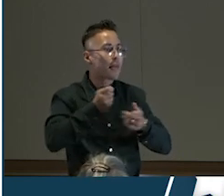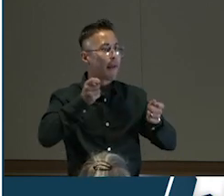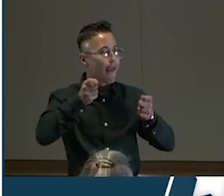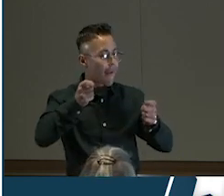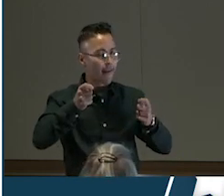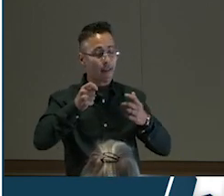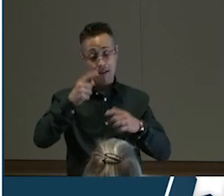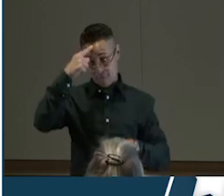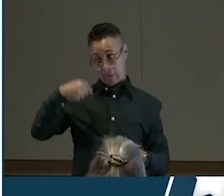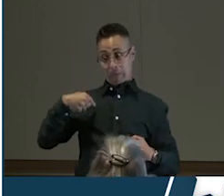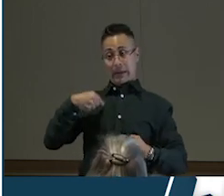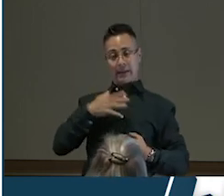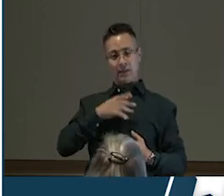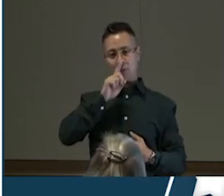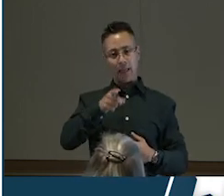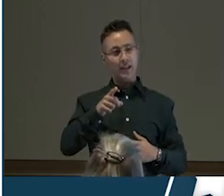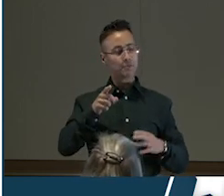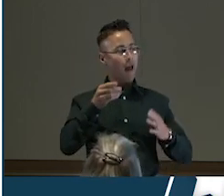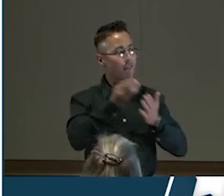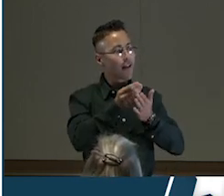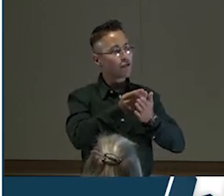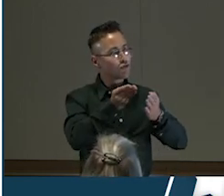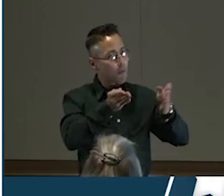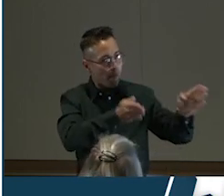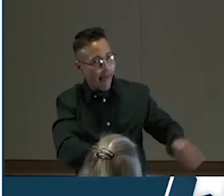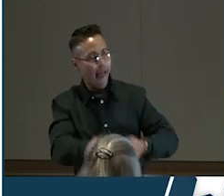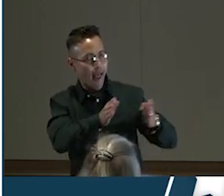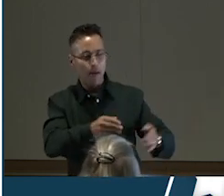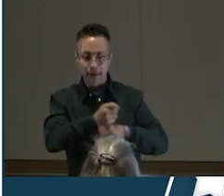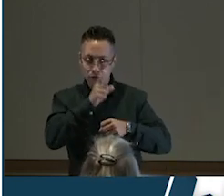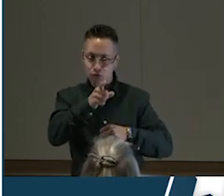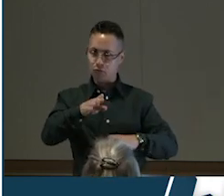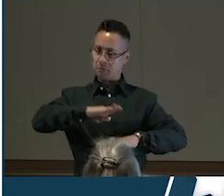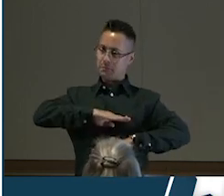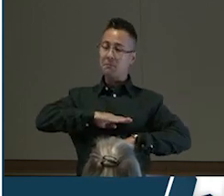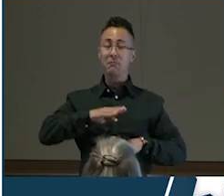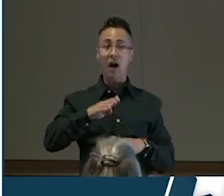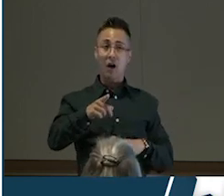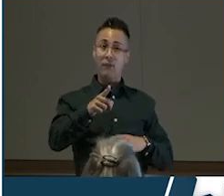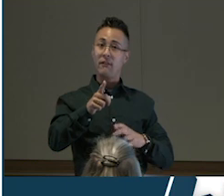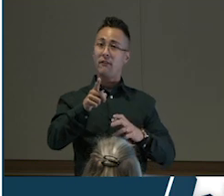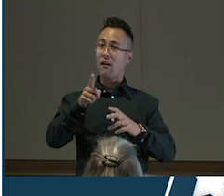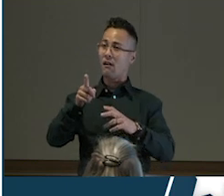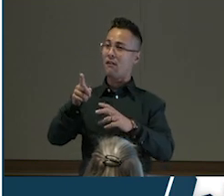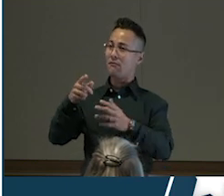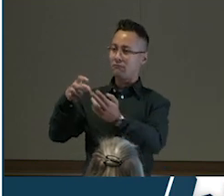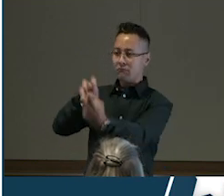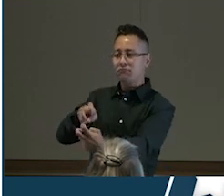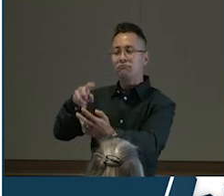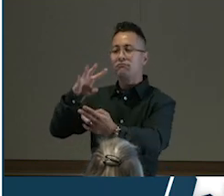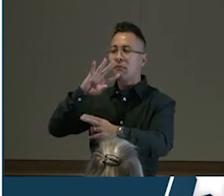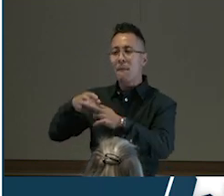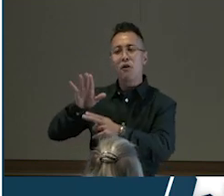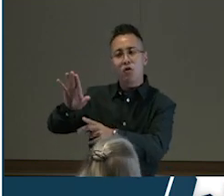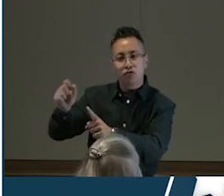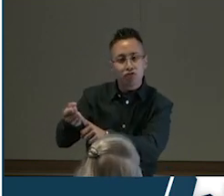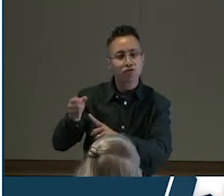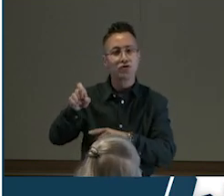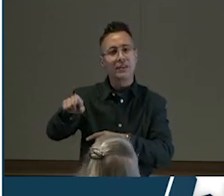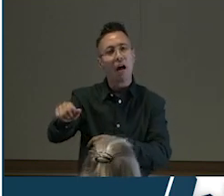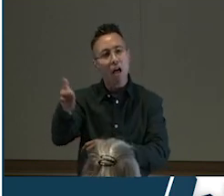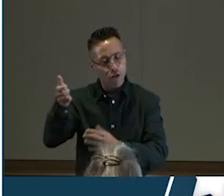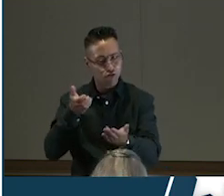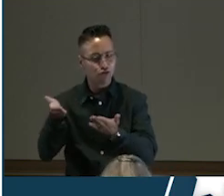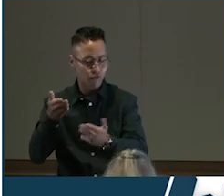it's more about the planning and making sure you guys are getting what you need. But as we get into your picture, if there's other services that are needed, certainly we cover